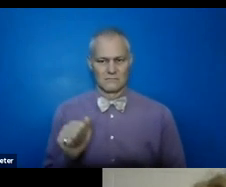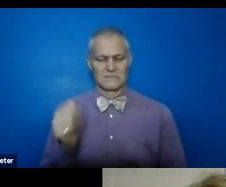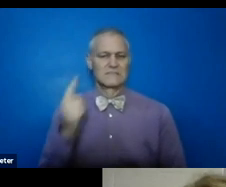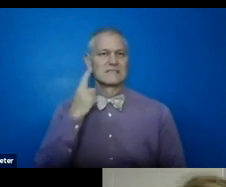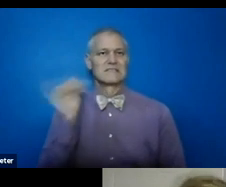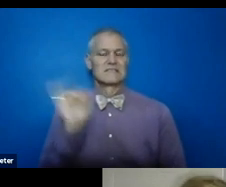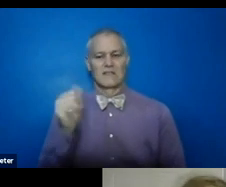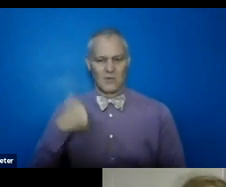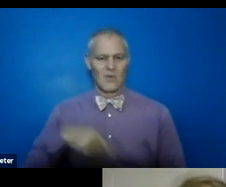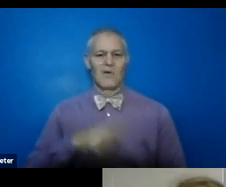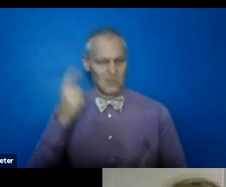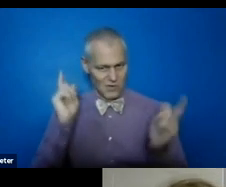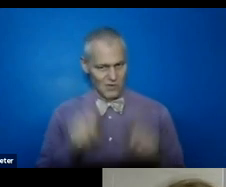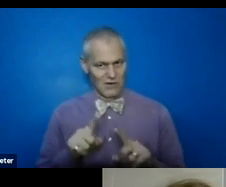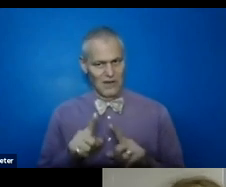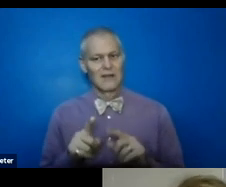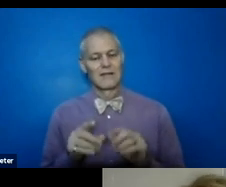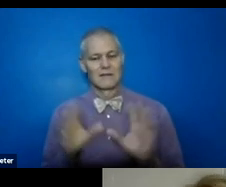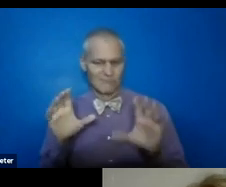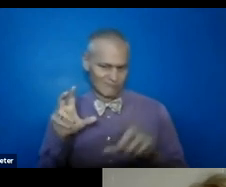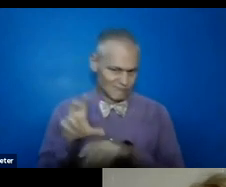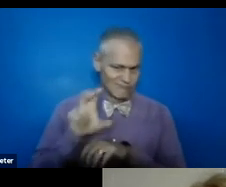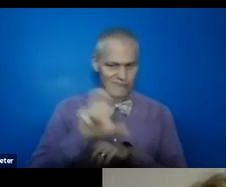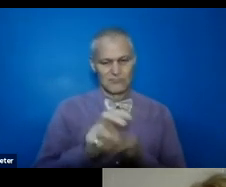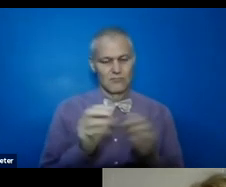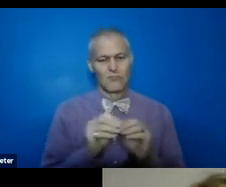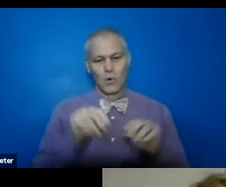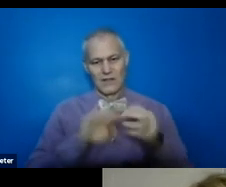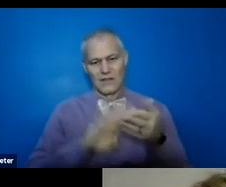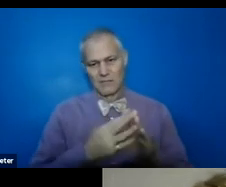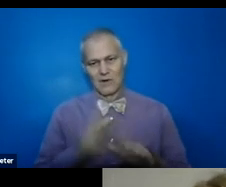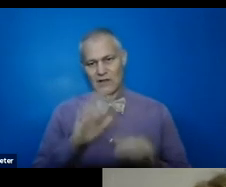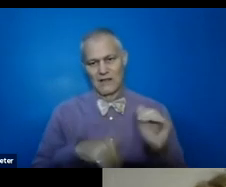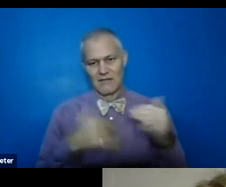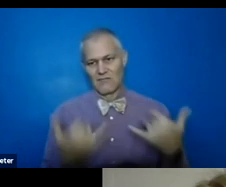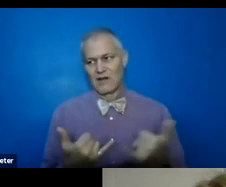I think we all agree we need to invest a lot more in the community than is currently happening.